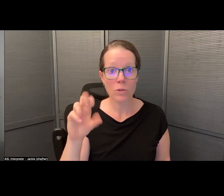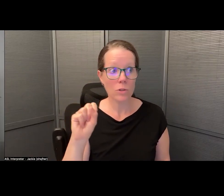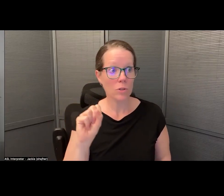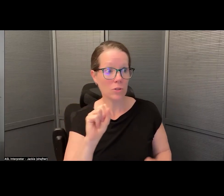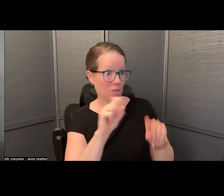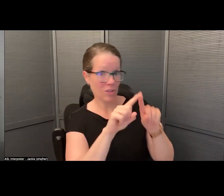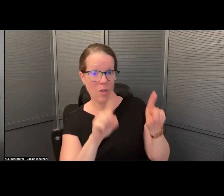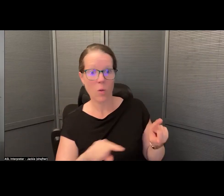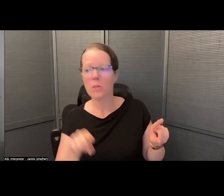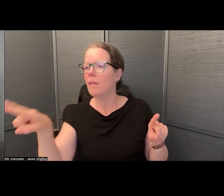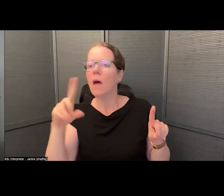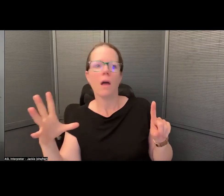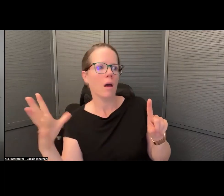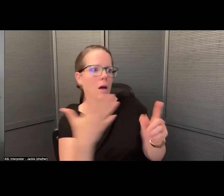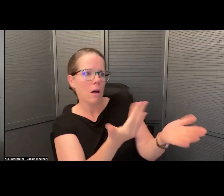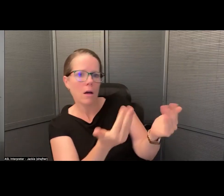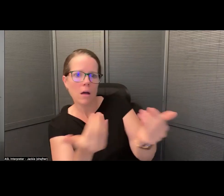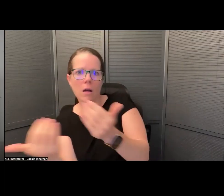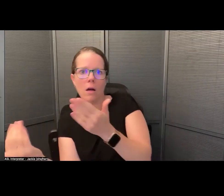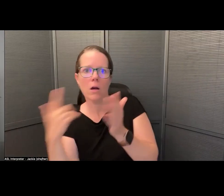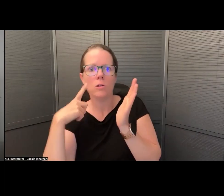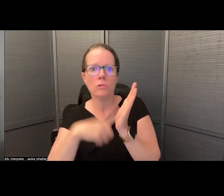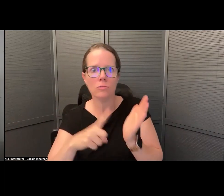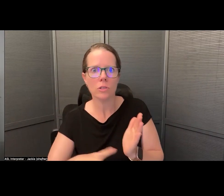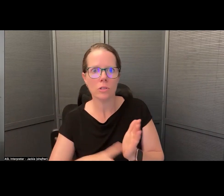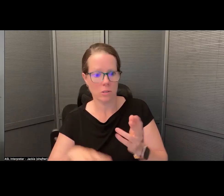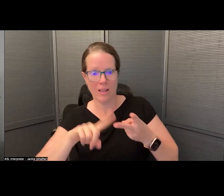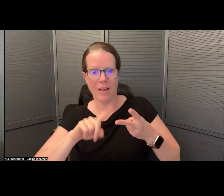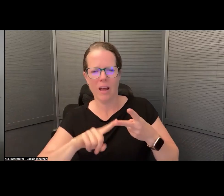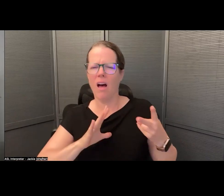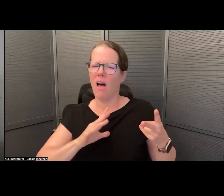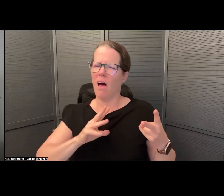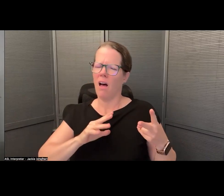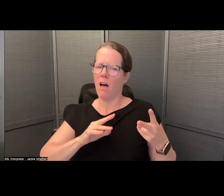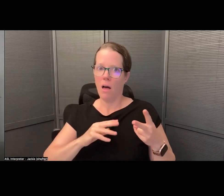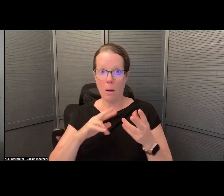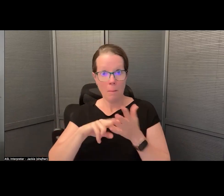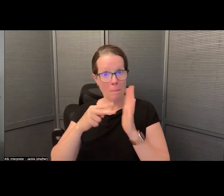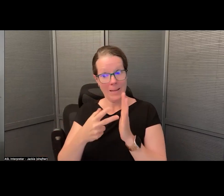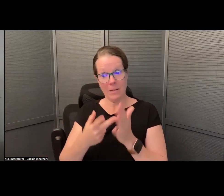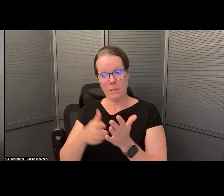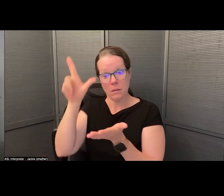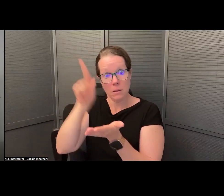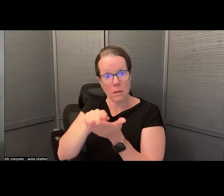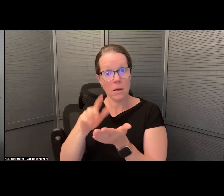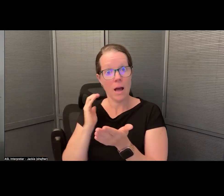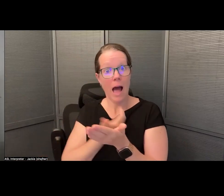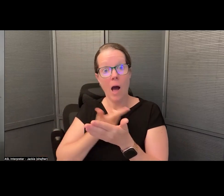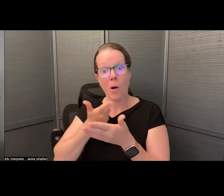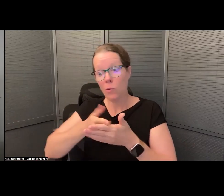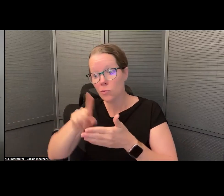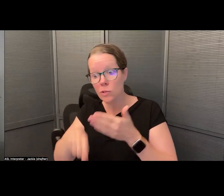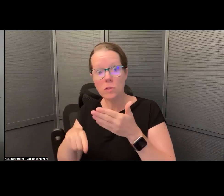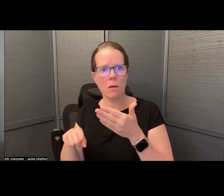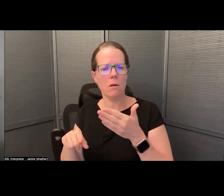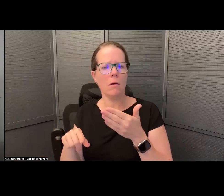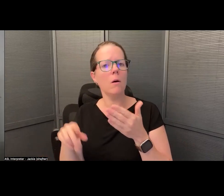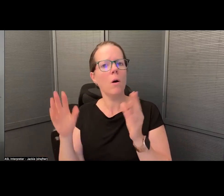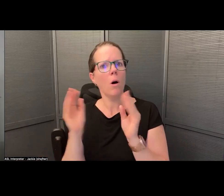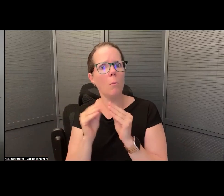it becomes both more relevant and more rigorous. Today's presentations are just